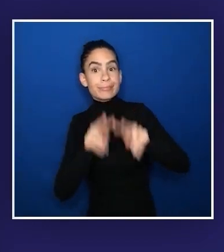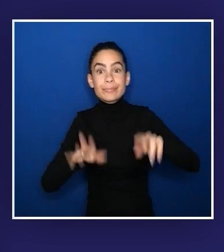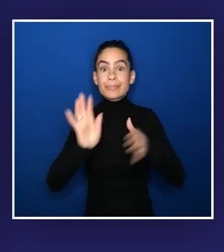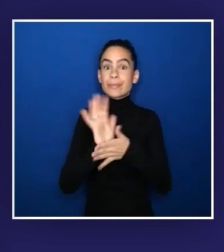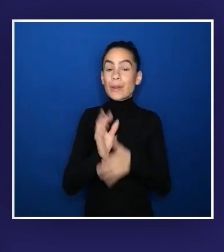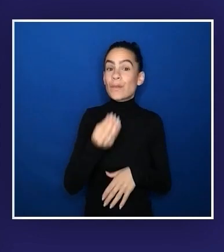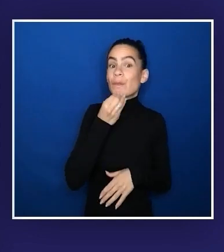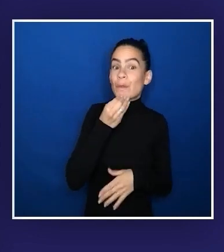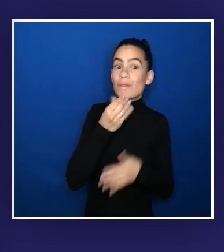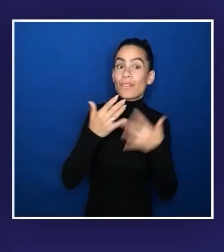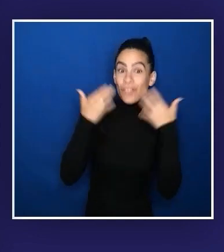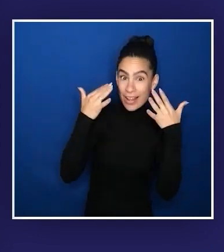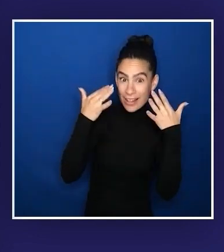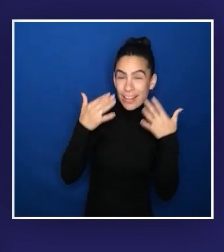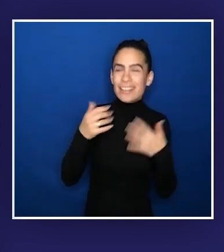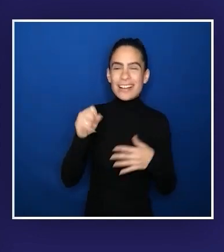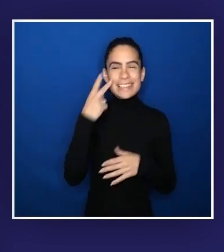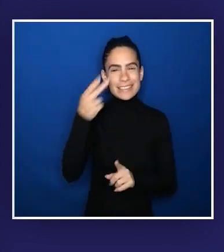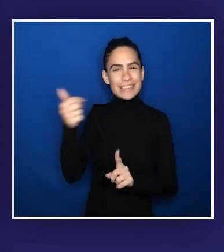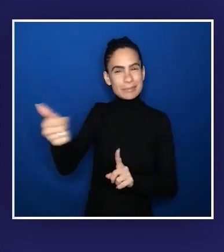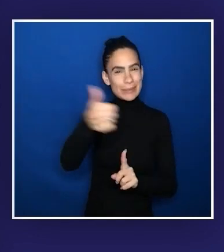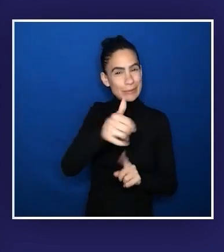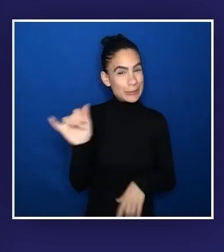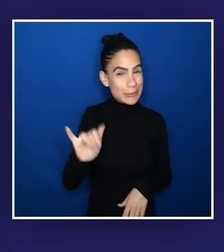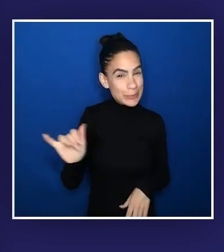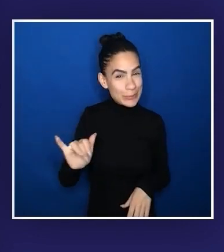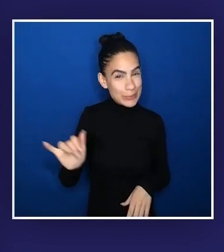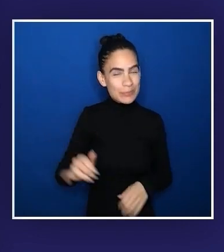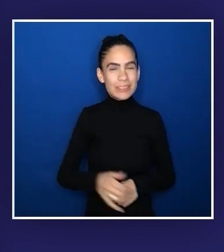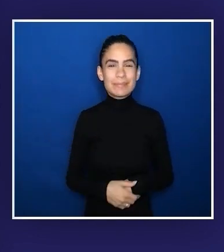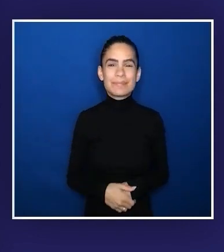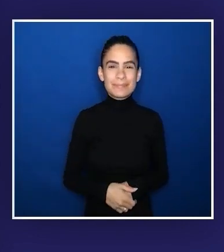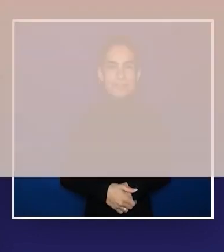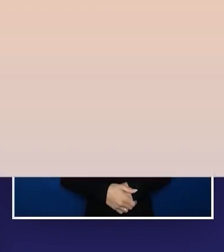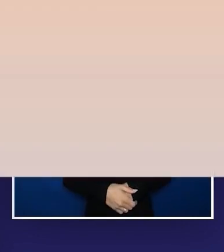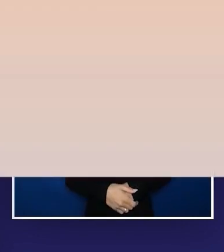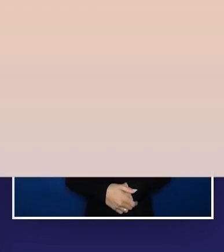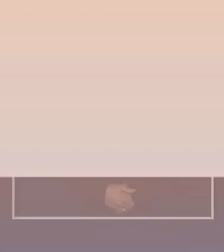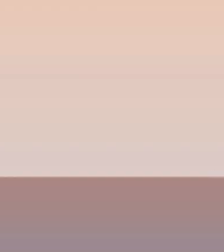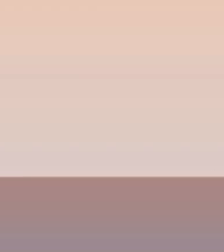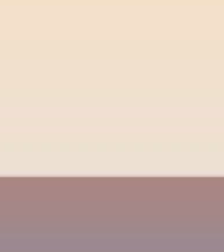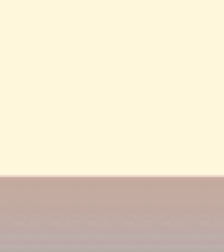pride. My hope for Food Friendly is that the broader disability community relates and sees themselves in the film as well.